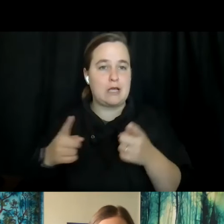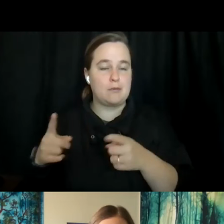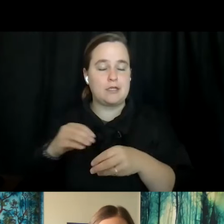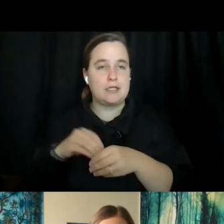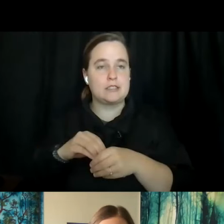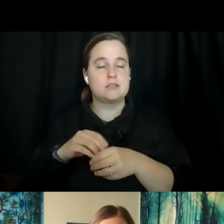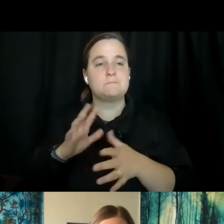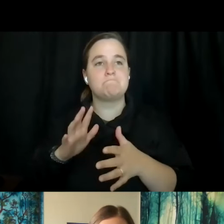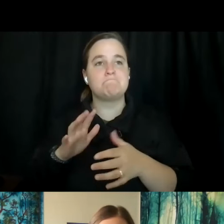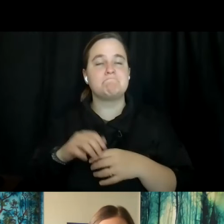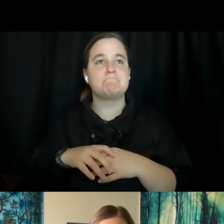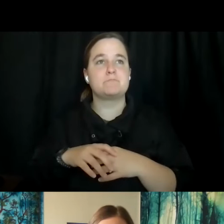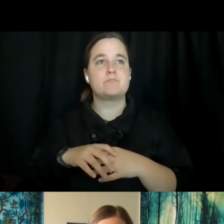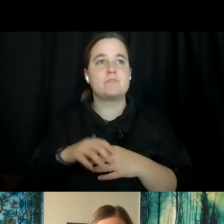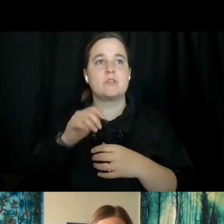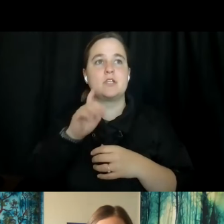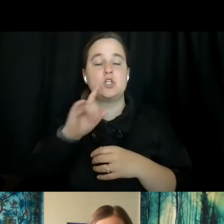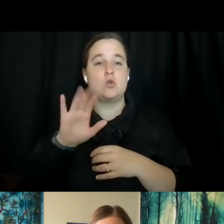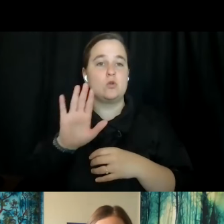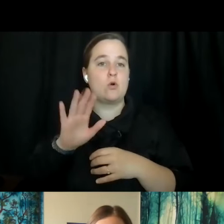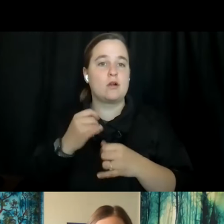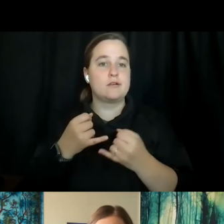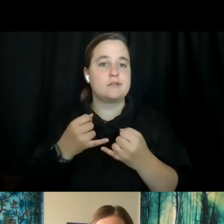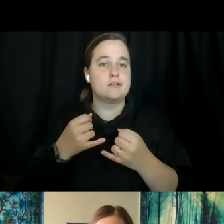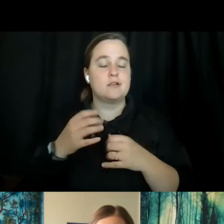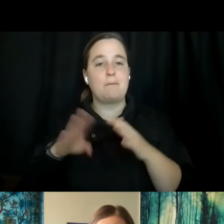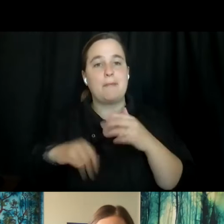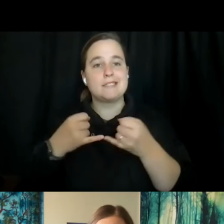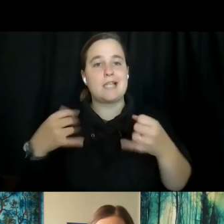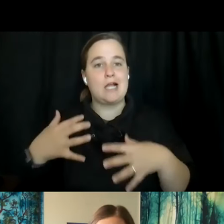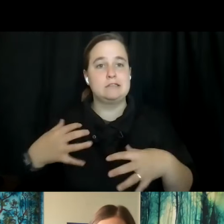doesn't shift your baseline contraction, as they call it.